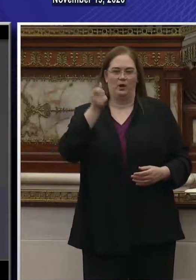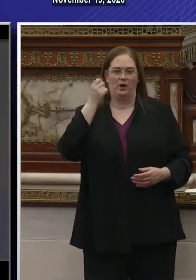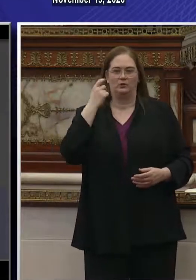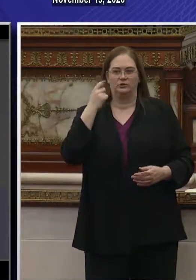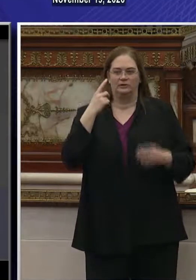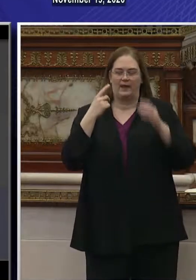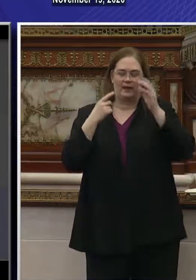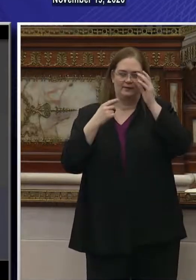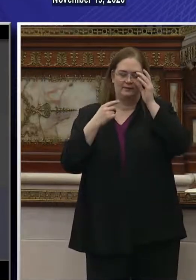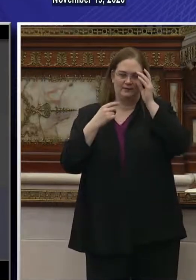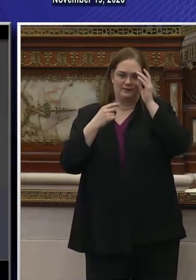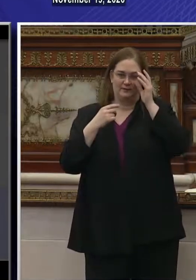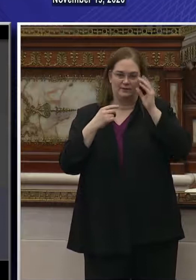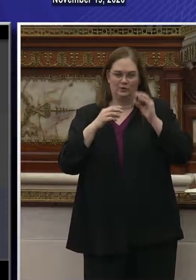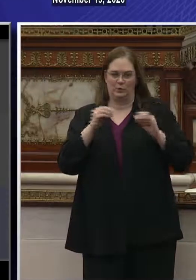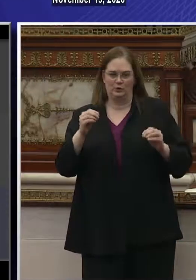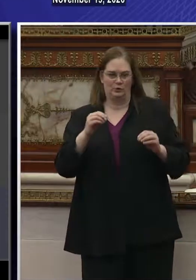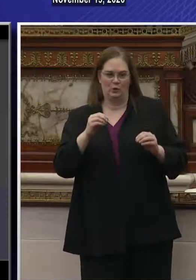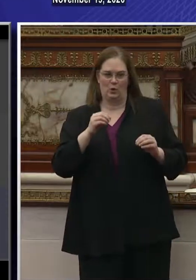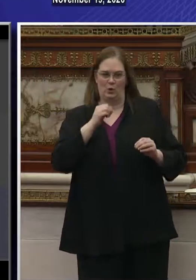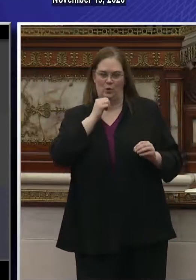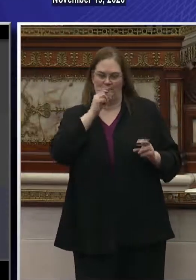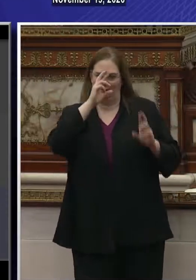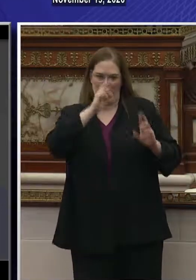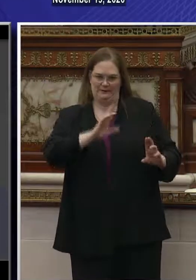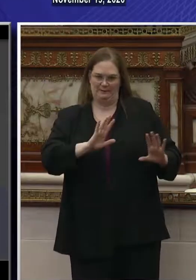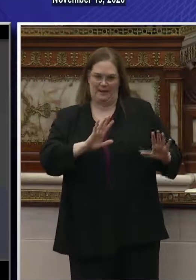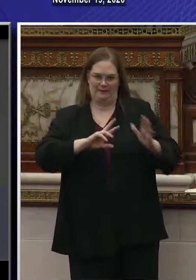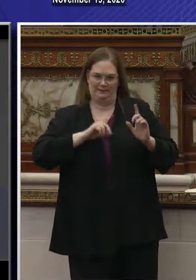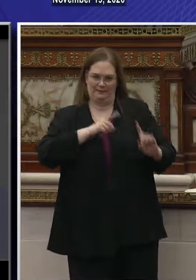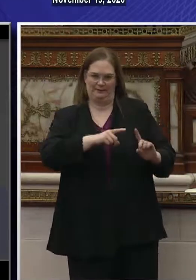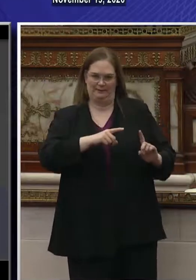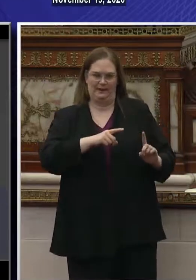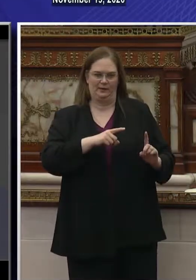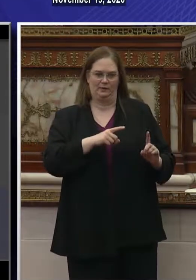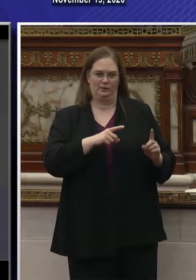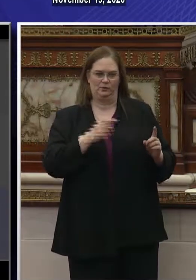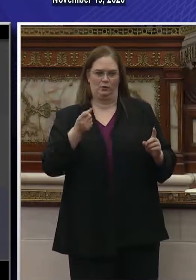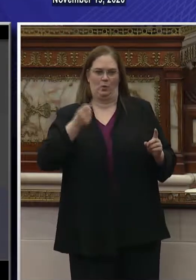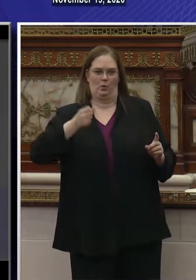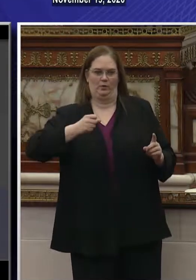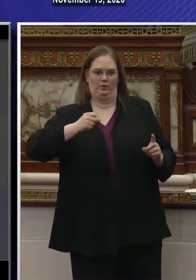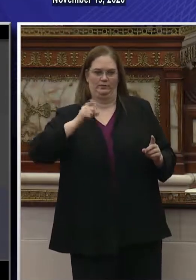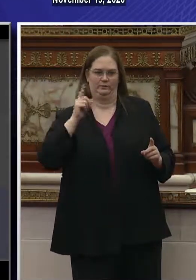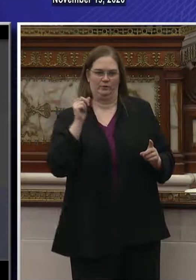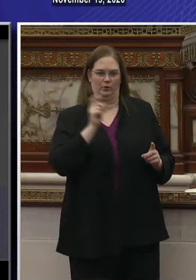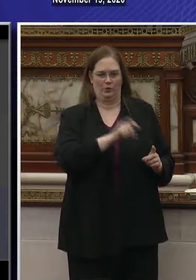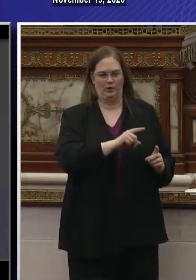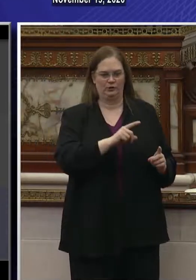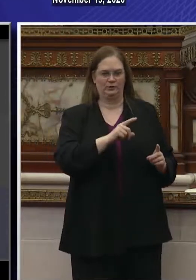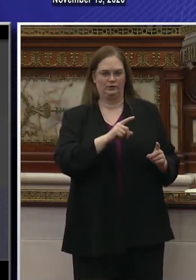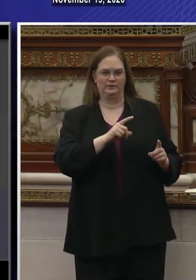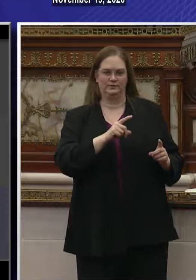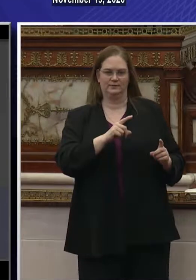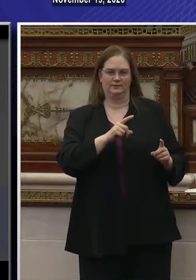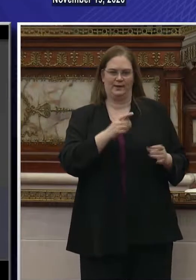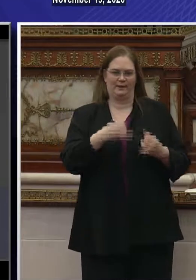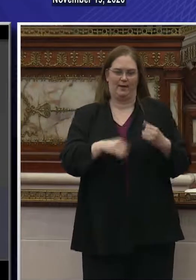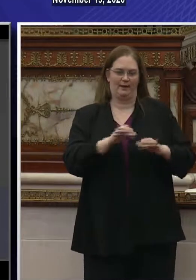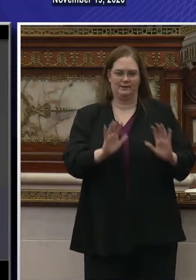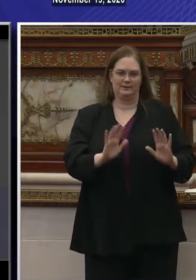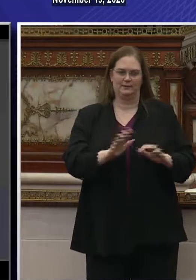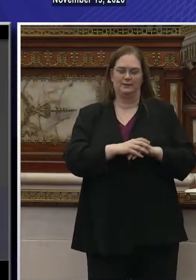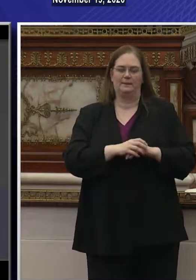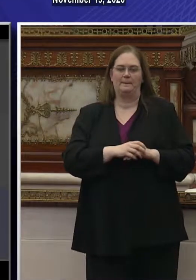understand there's no disrespect intended to, having these questions at the end.